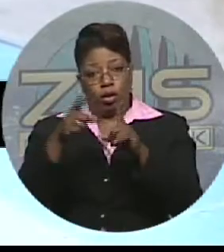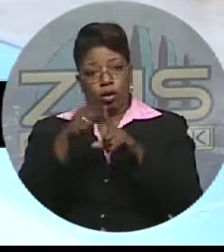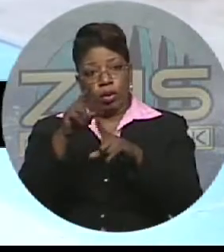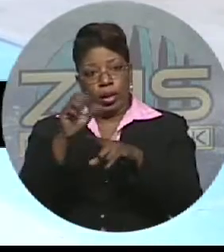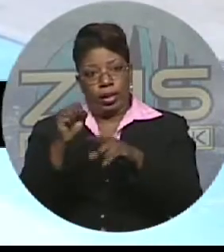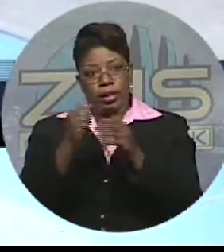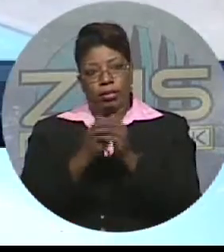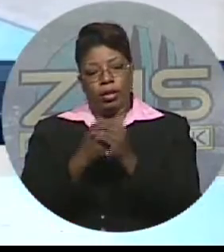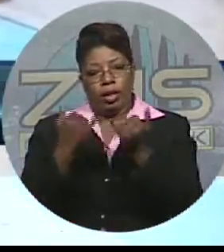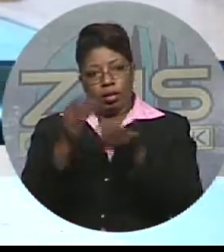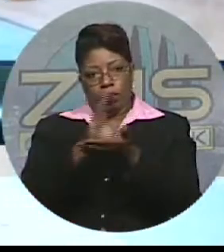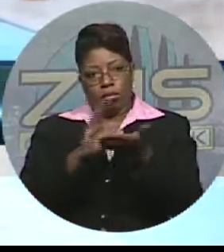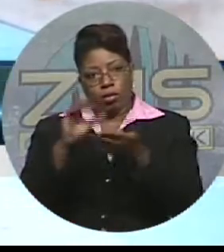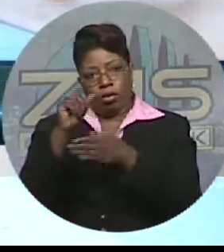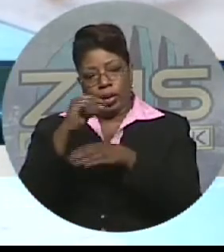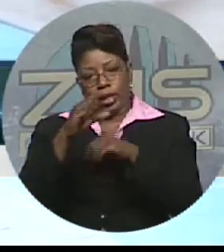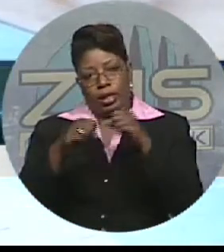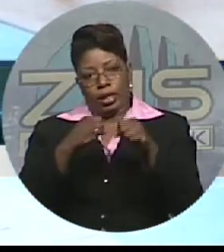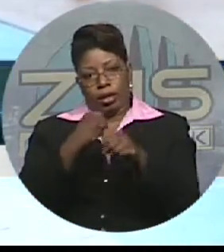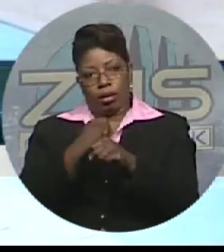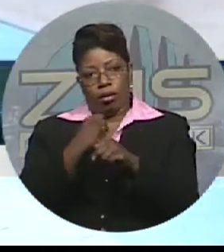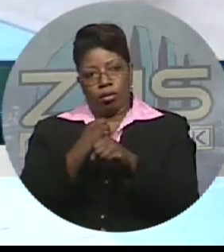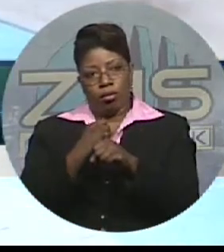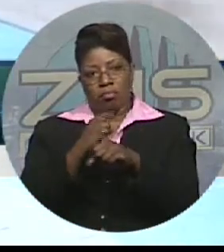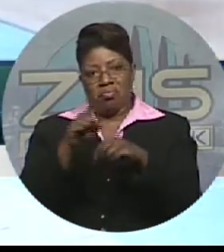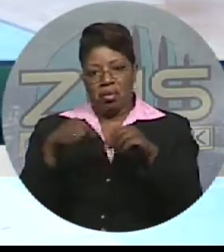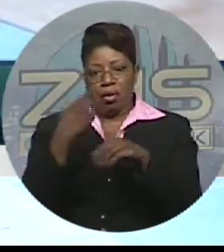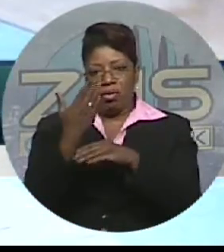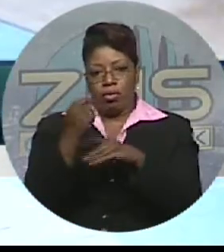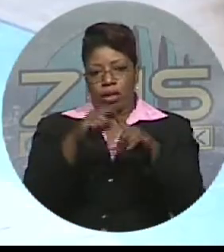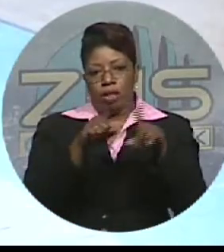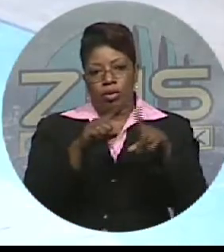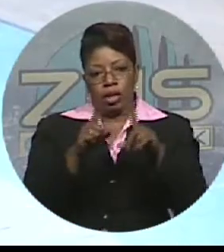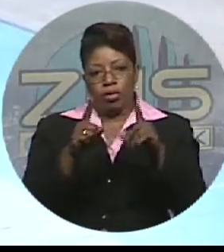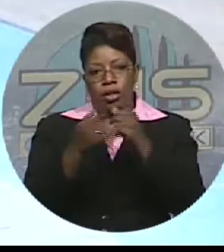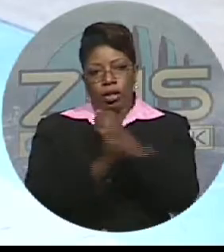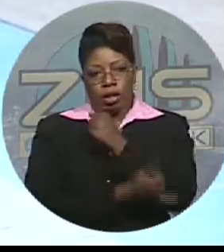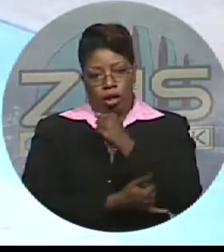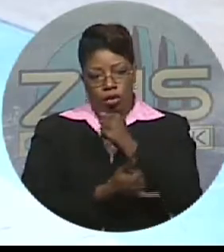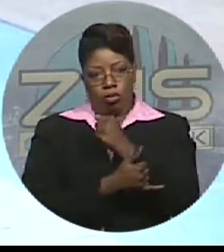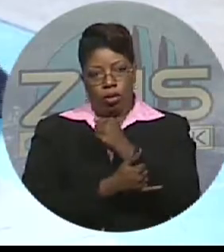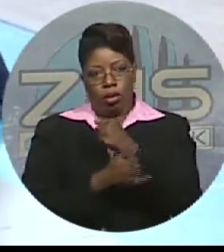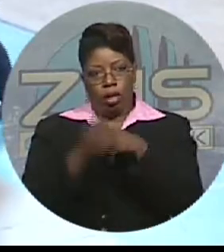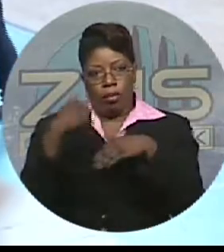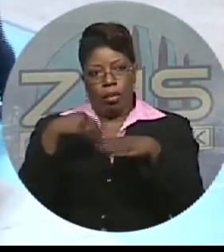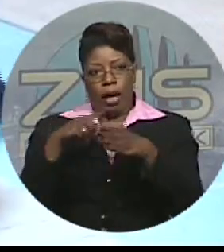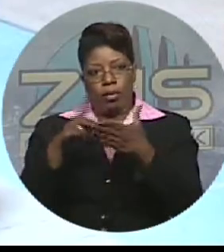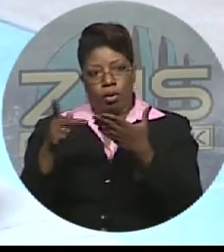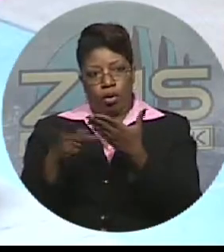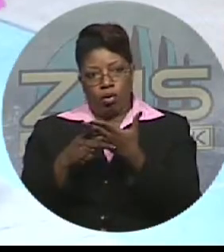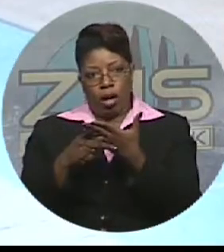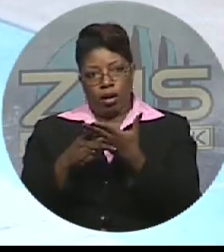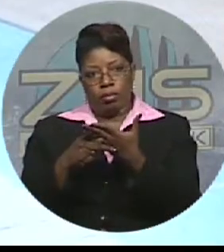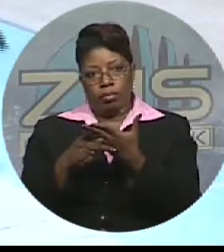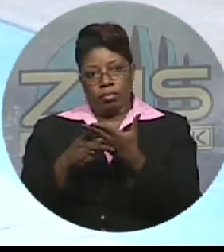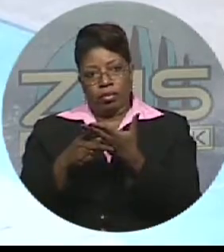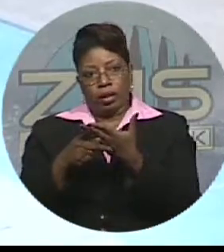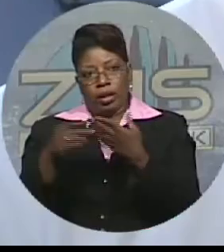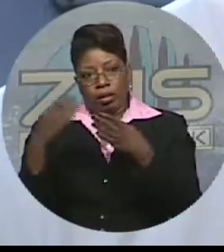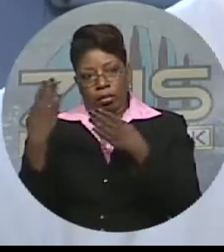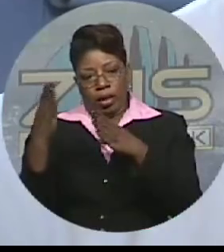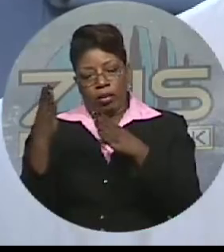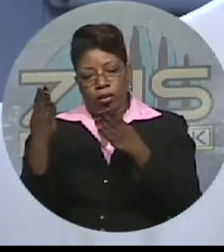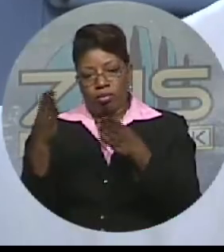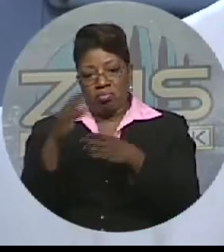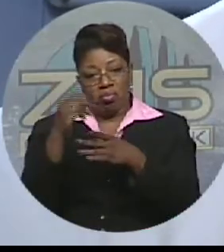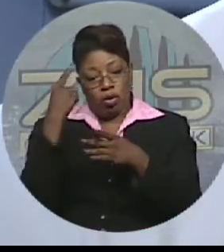for college now for 20 years. I've had 15 different countries in my program. Never had a Bahamian, so you never know where I can find the next one.